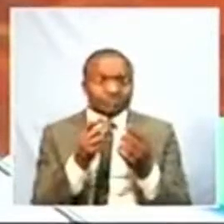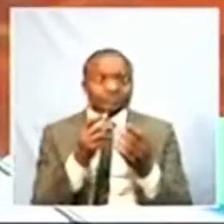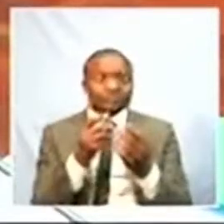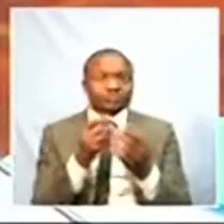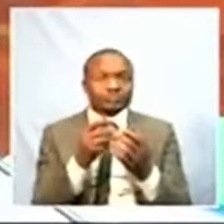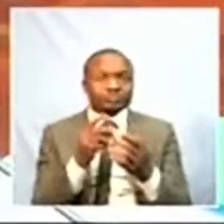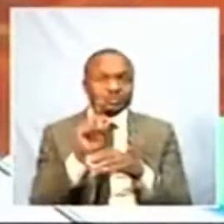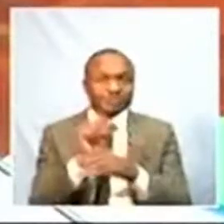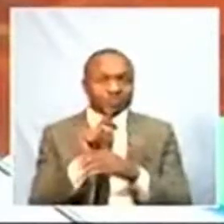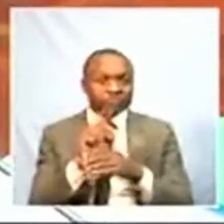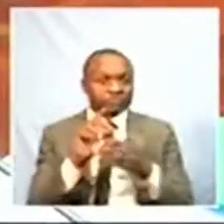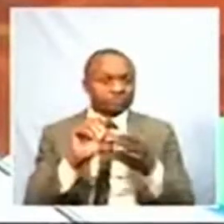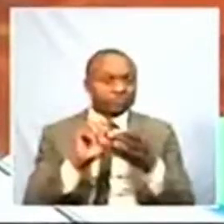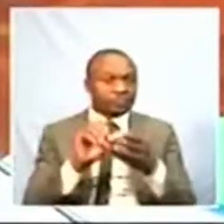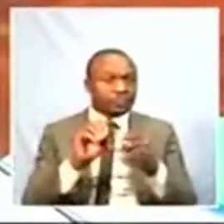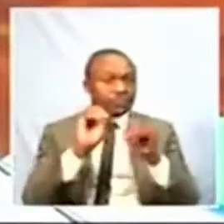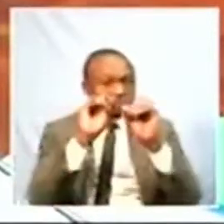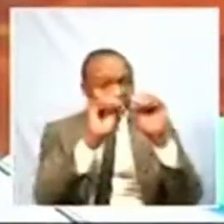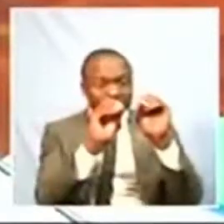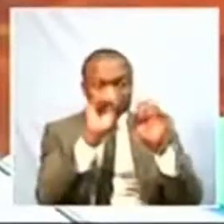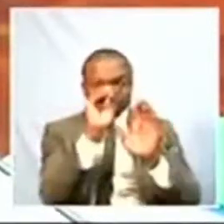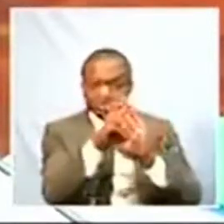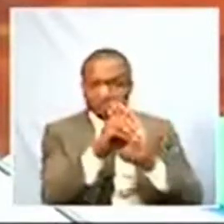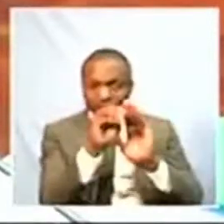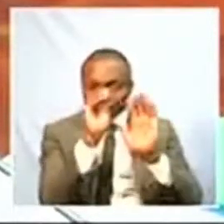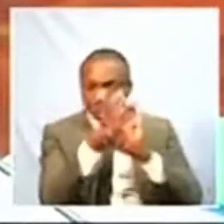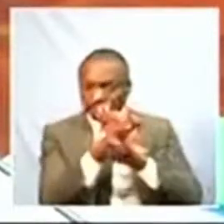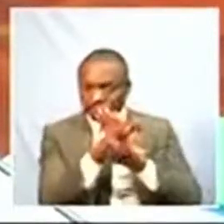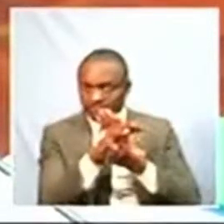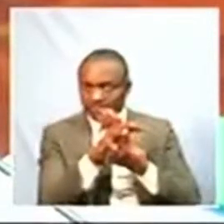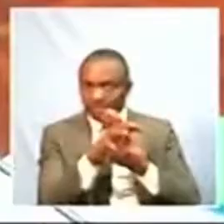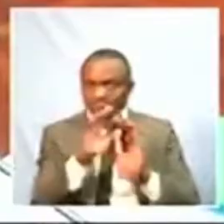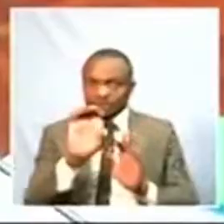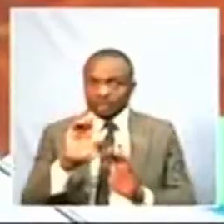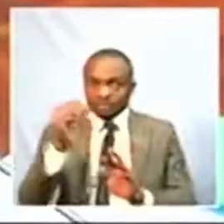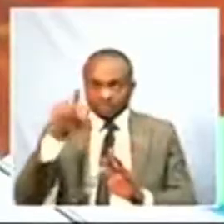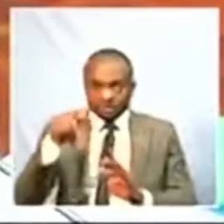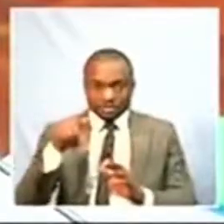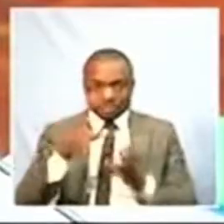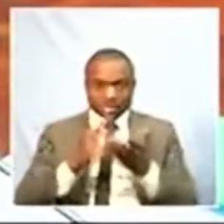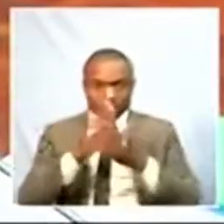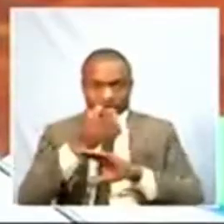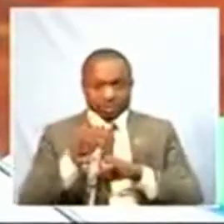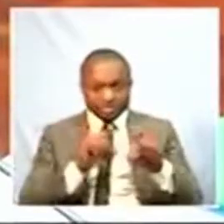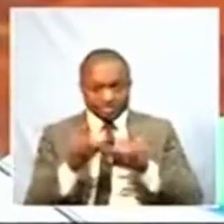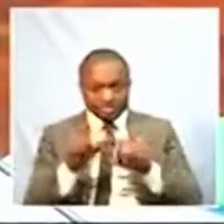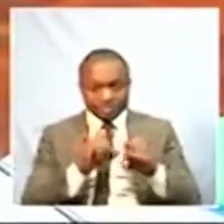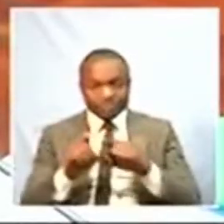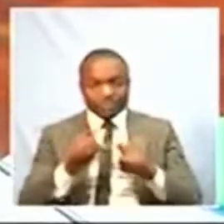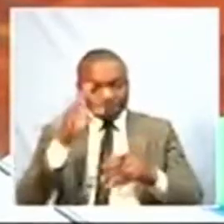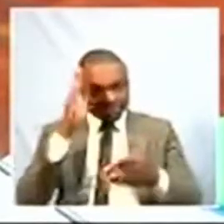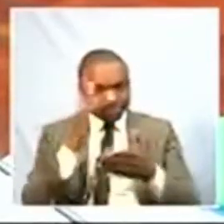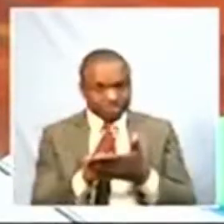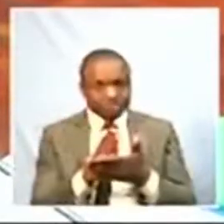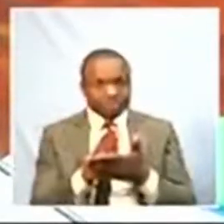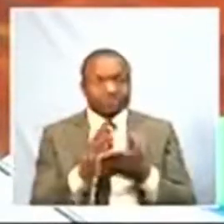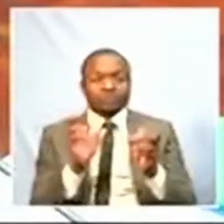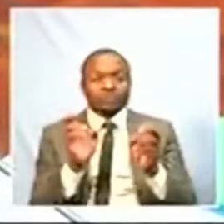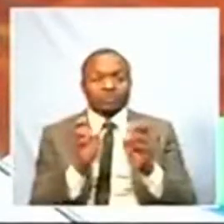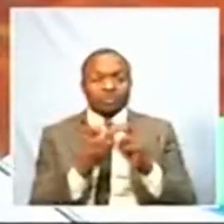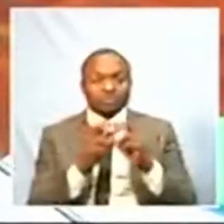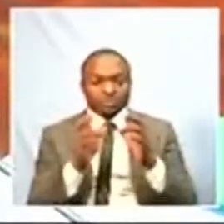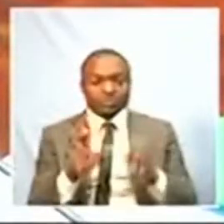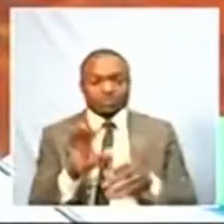on EGP, and once the tender it closes, then the contractor will be chosen, and then the project will